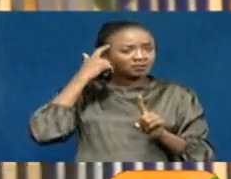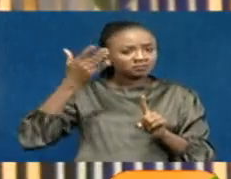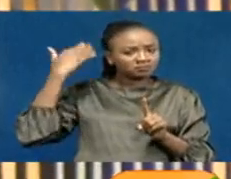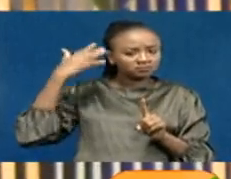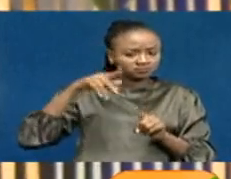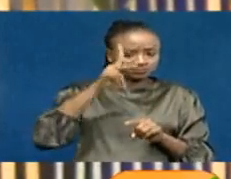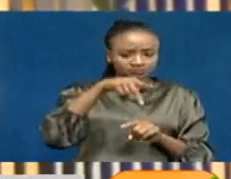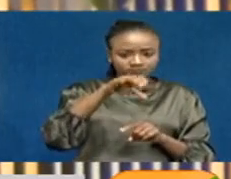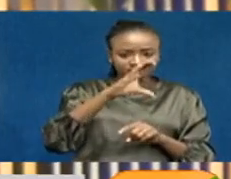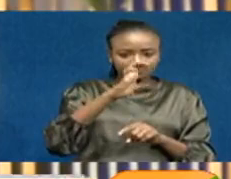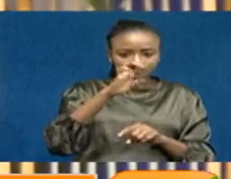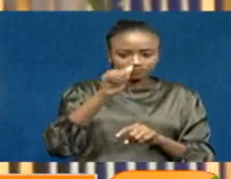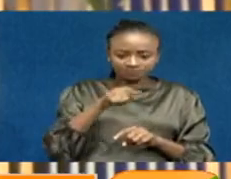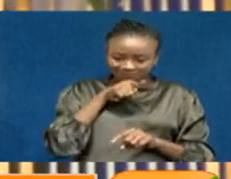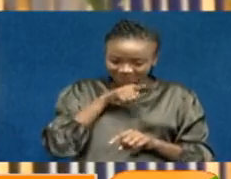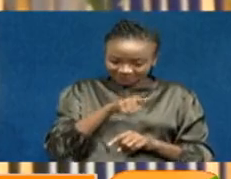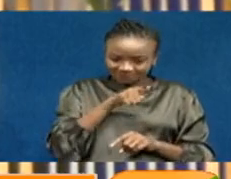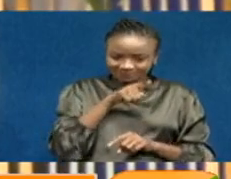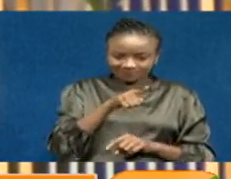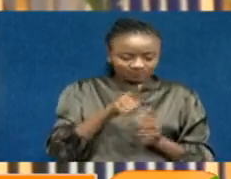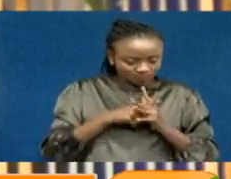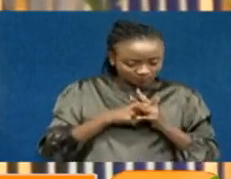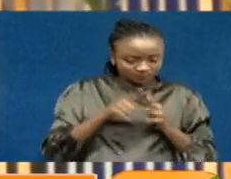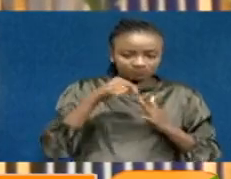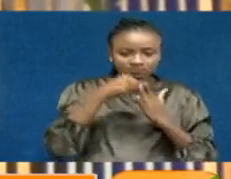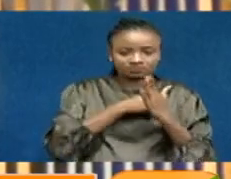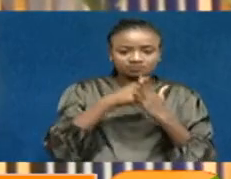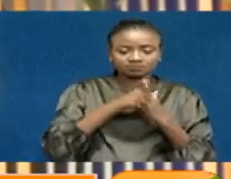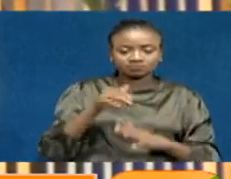ilikuwa mwanzilishi wa kupigania haki za wakina mama.